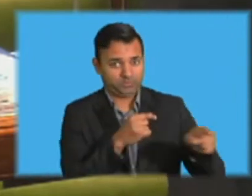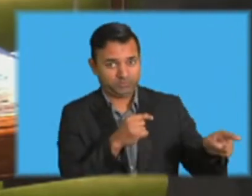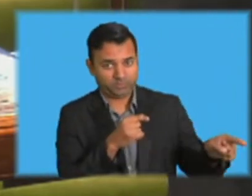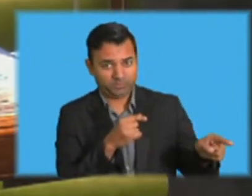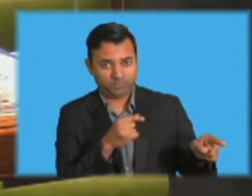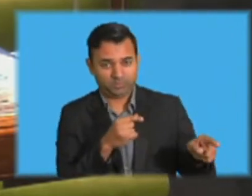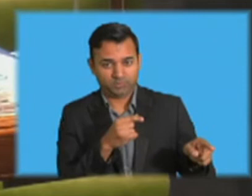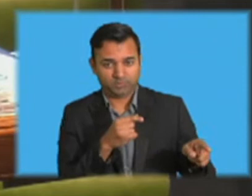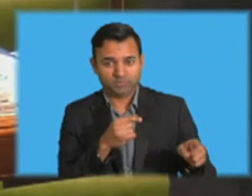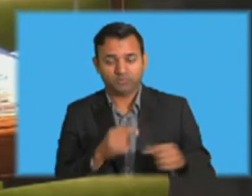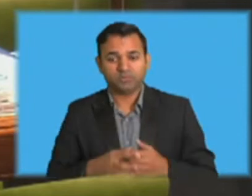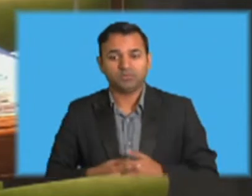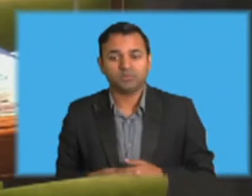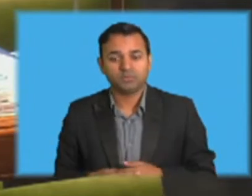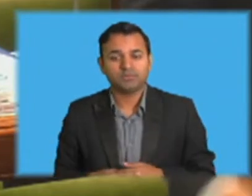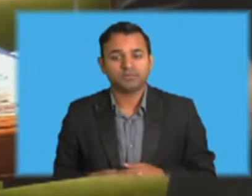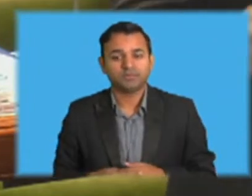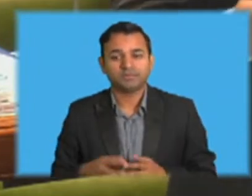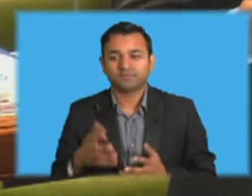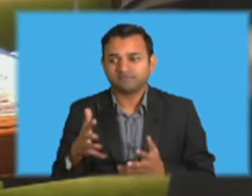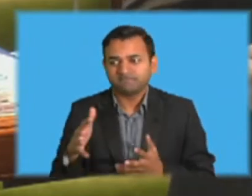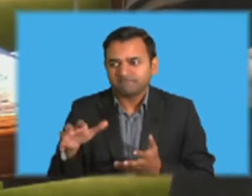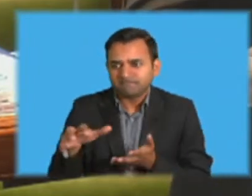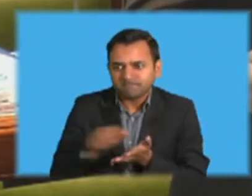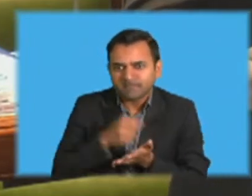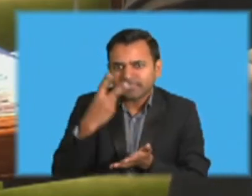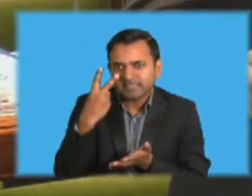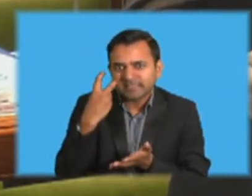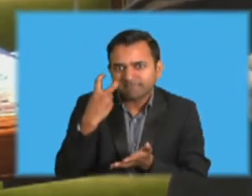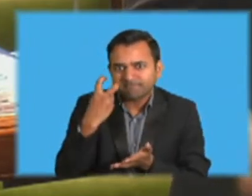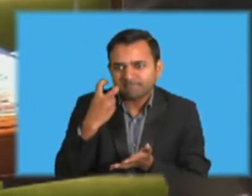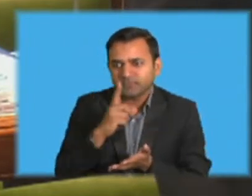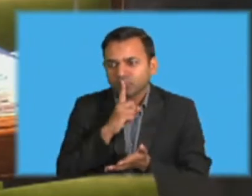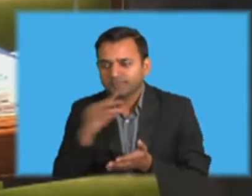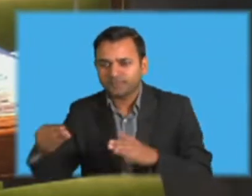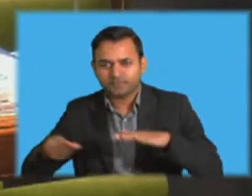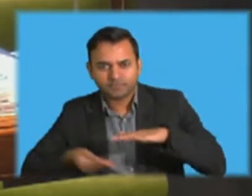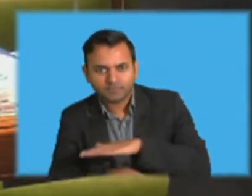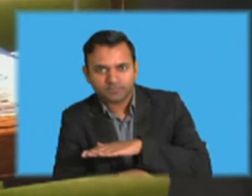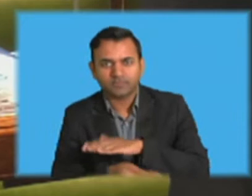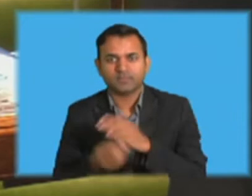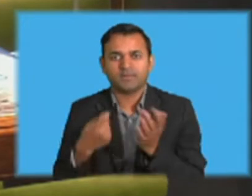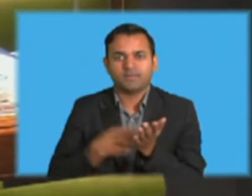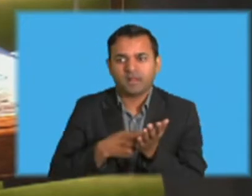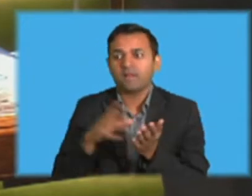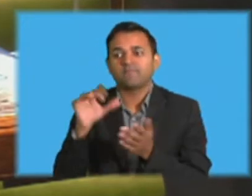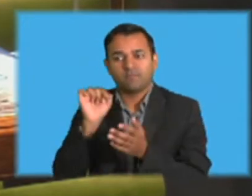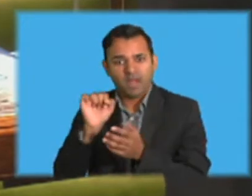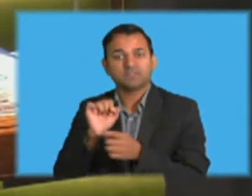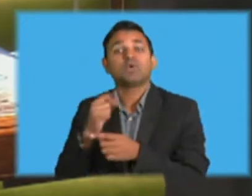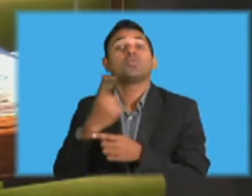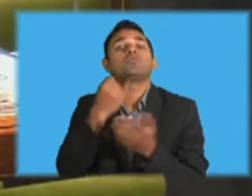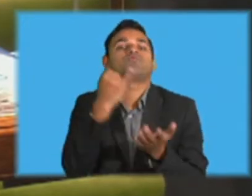pilfer from the cash, giving of cash as bus fares, were the bus drivers.